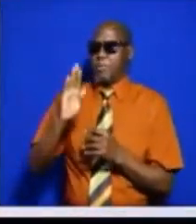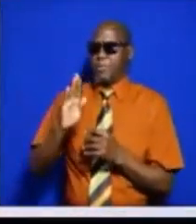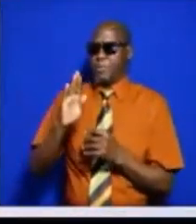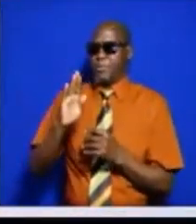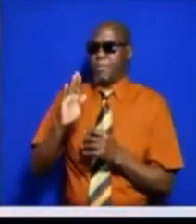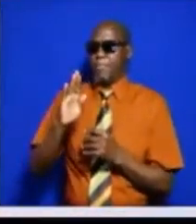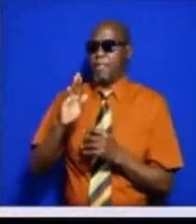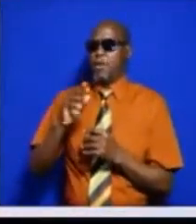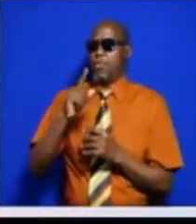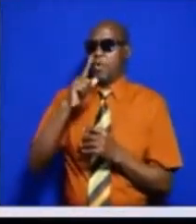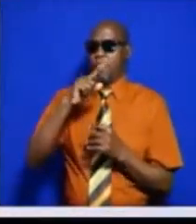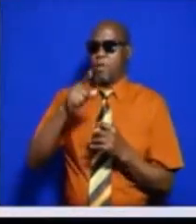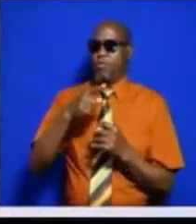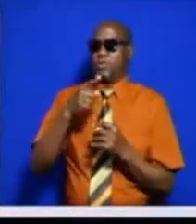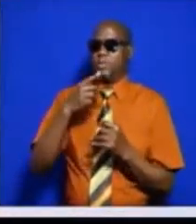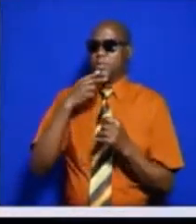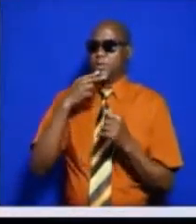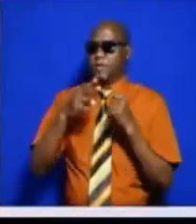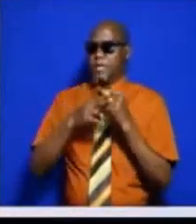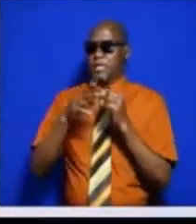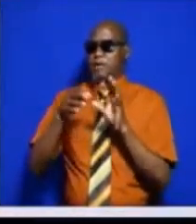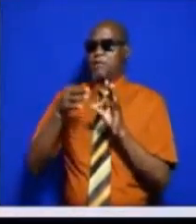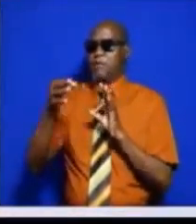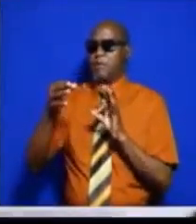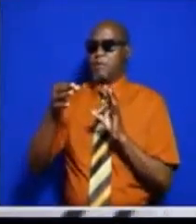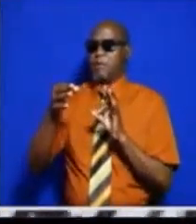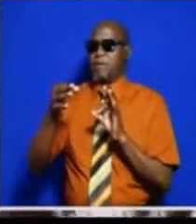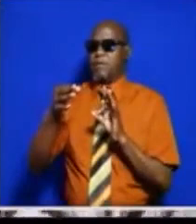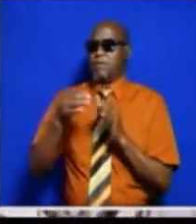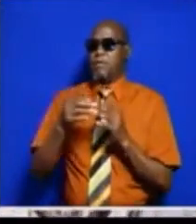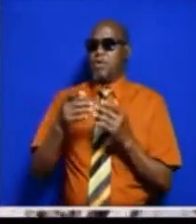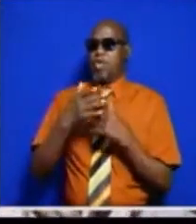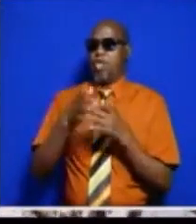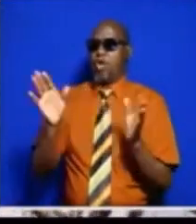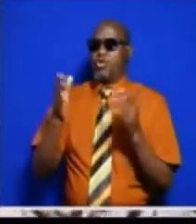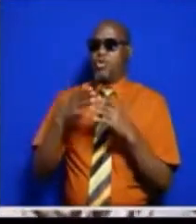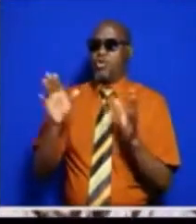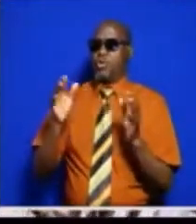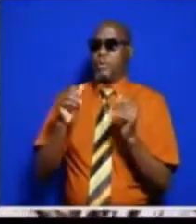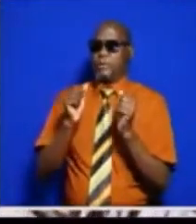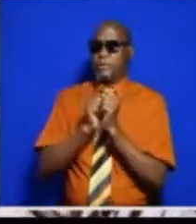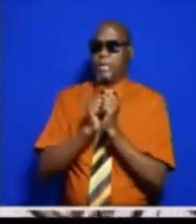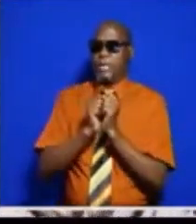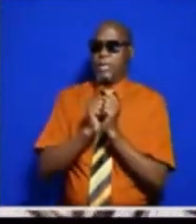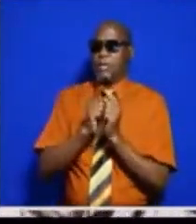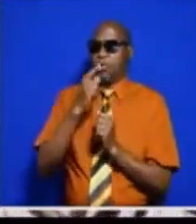consumed 1,700 hectares, leading to the confirmed loss of 10 homes.